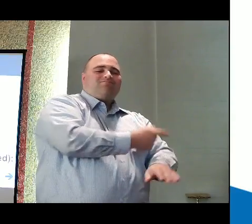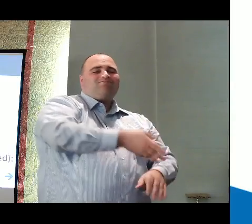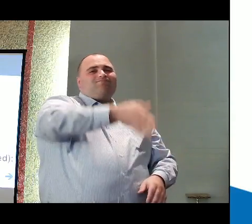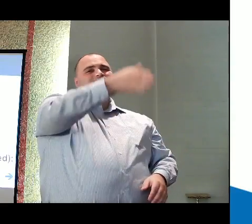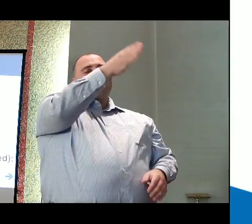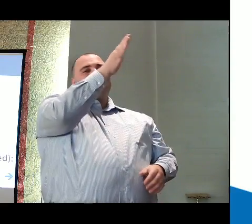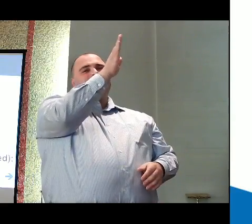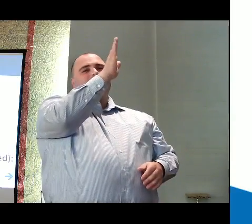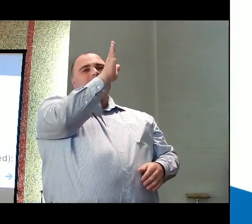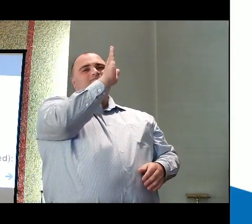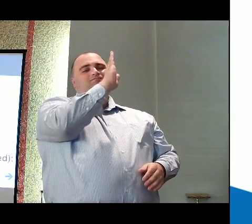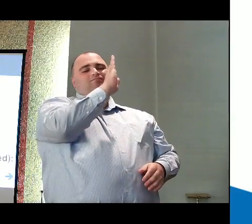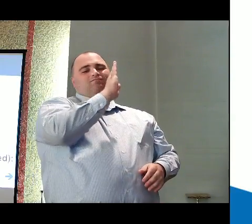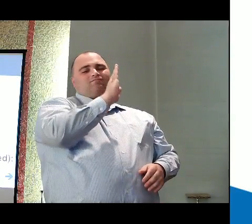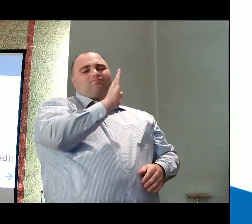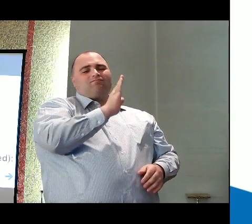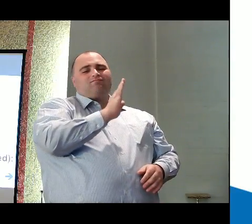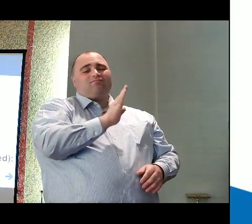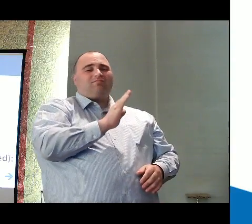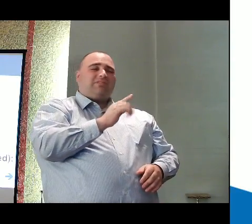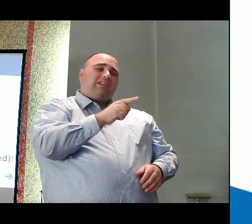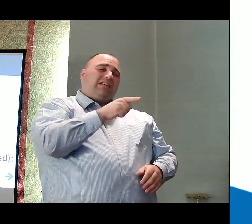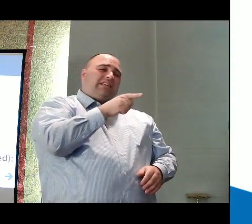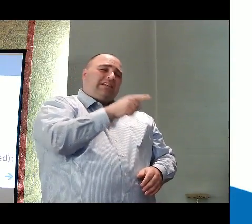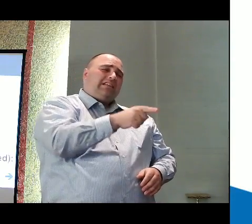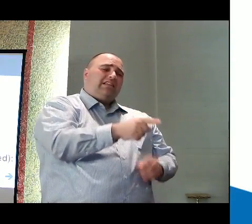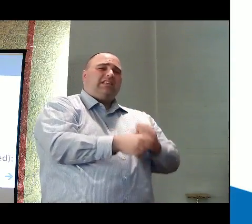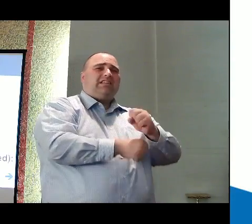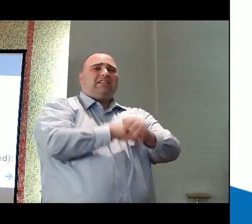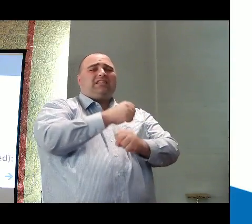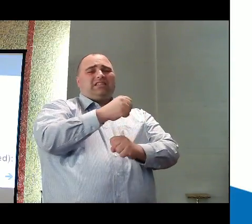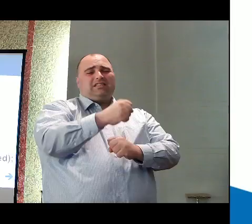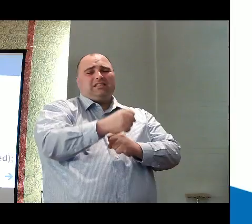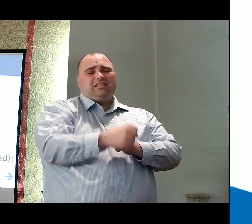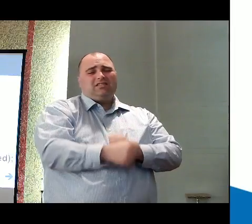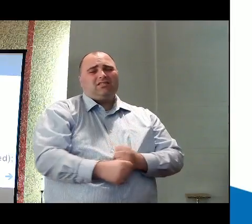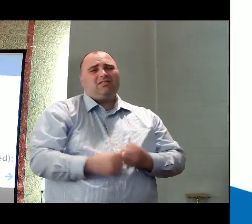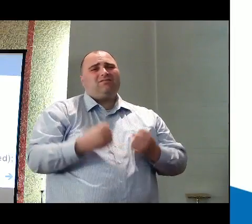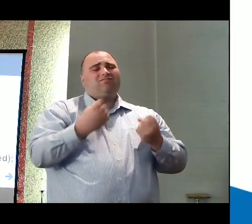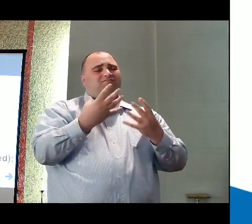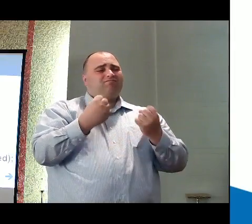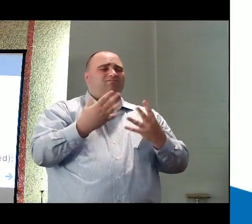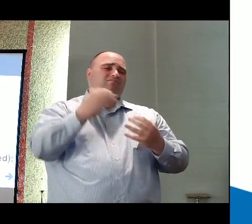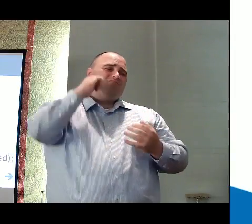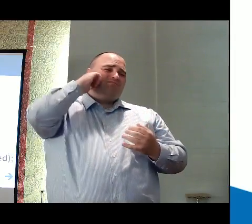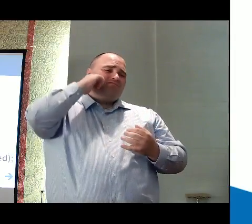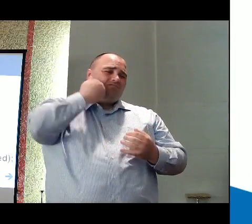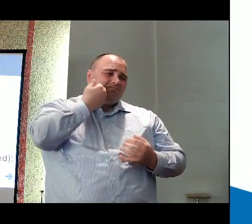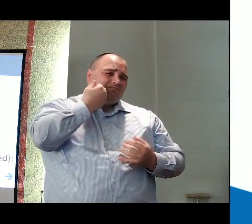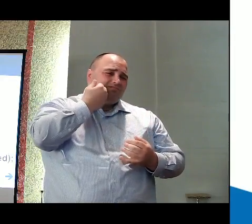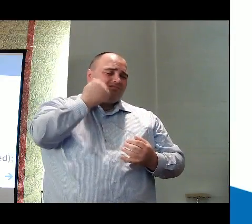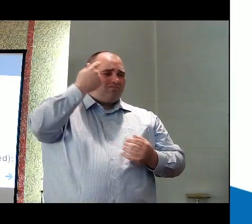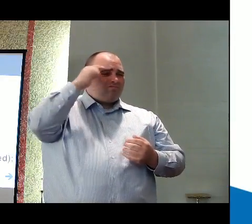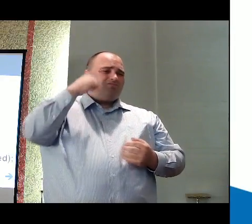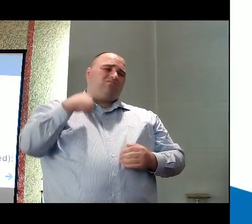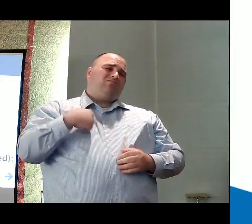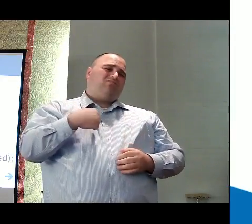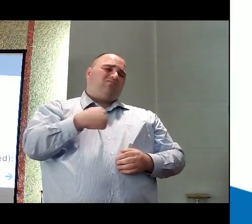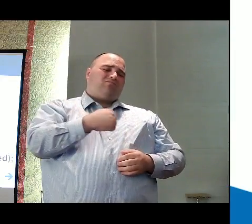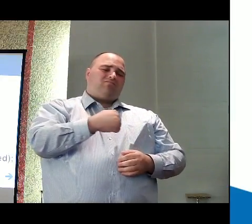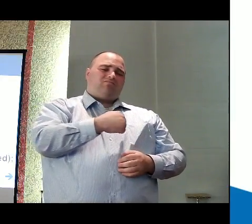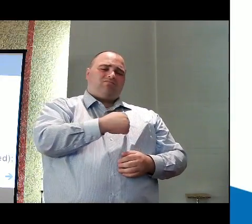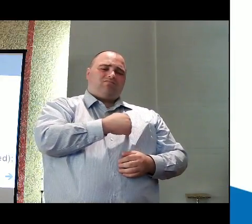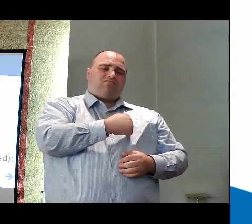the Lamb of God, suffering great